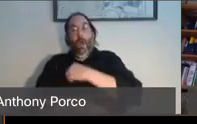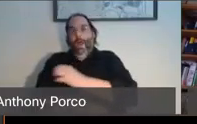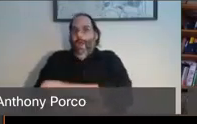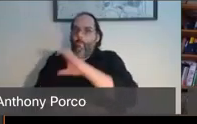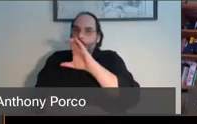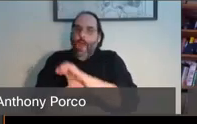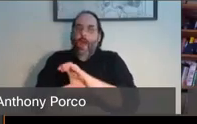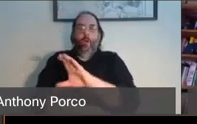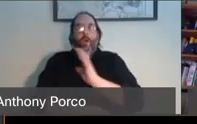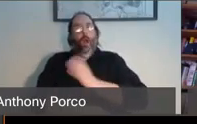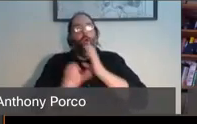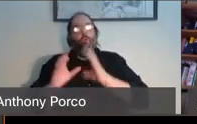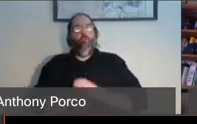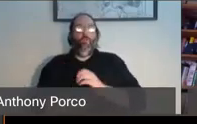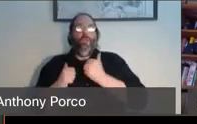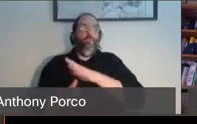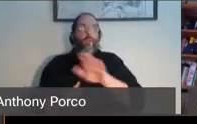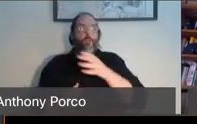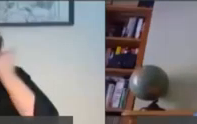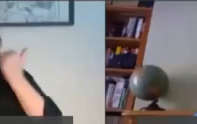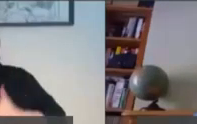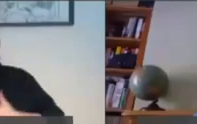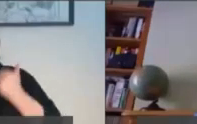live their best life.